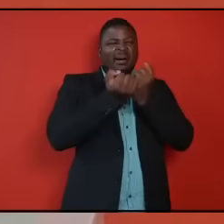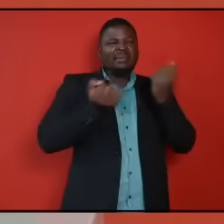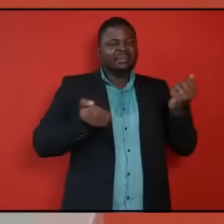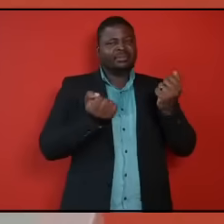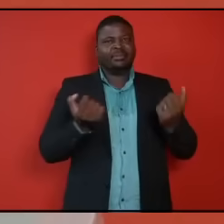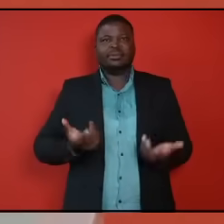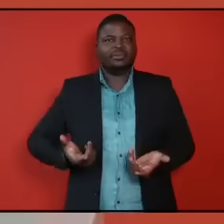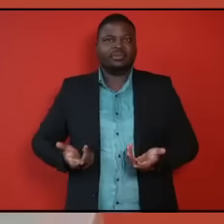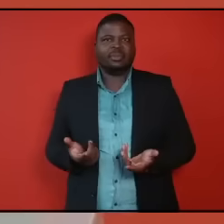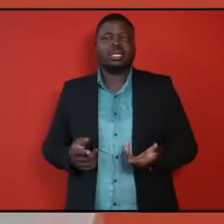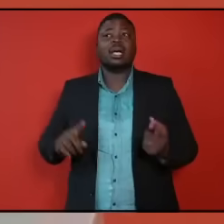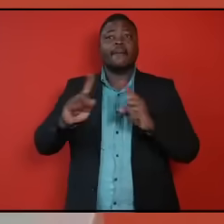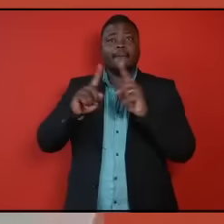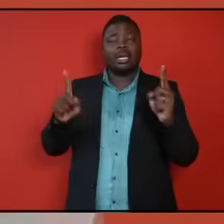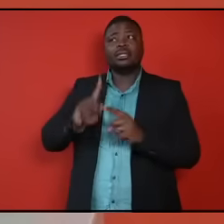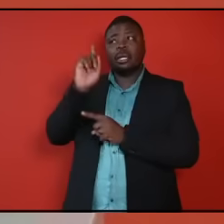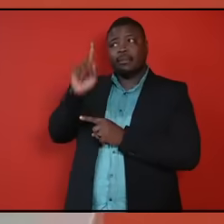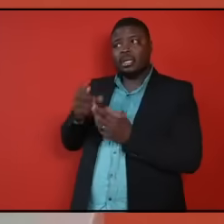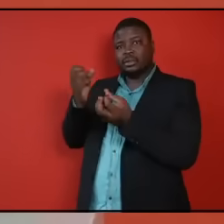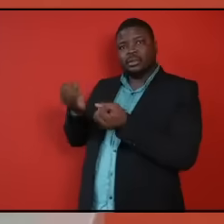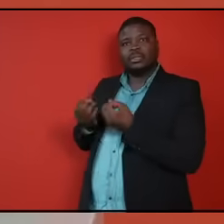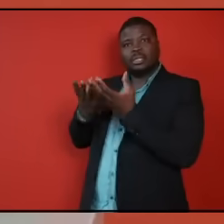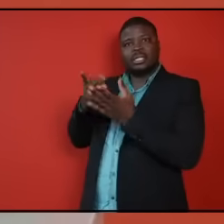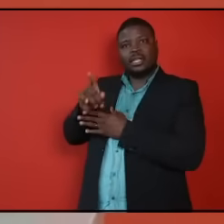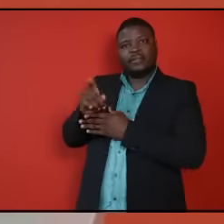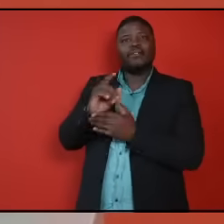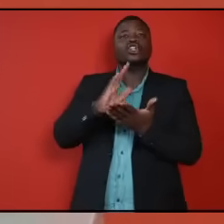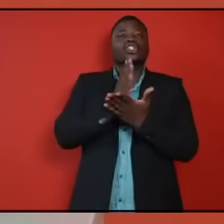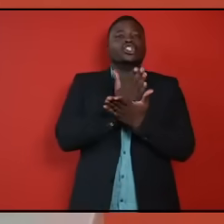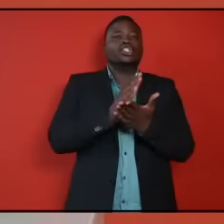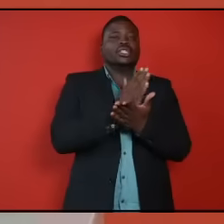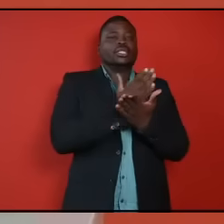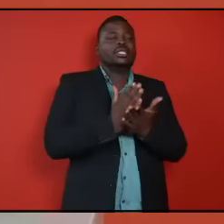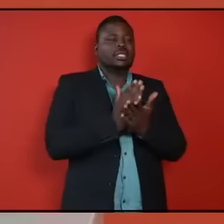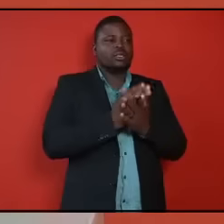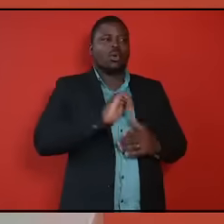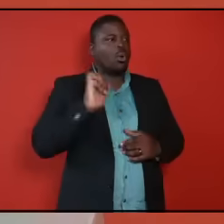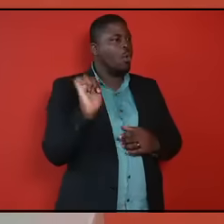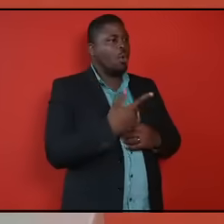chefs for Lekau in all their shops.